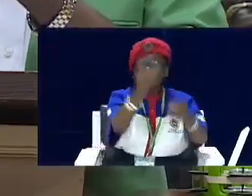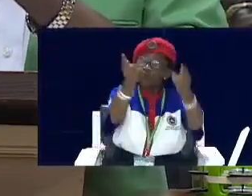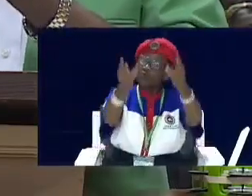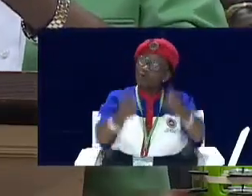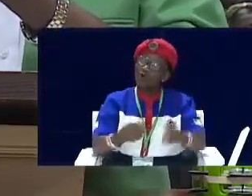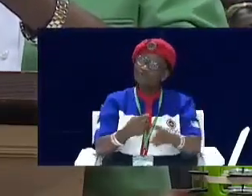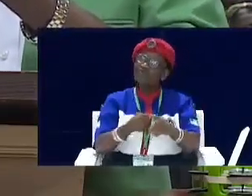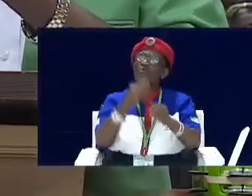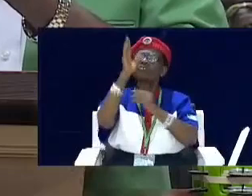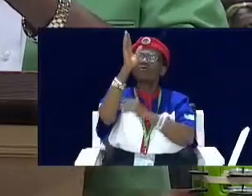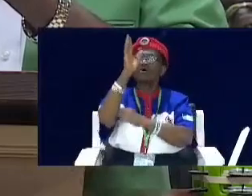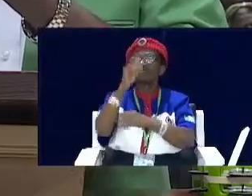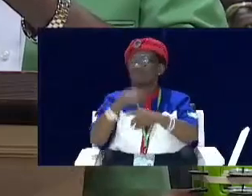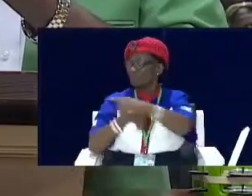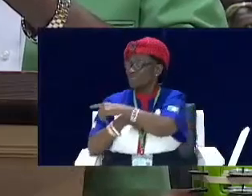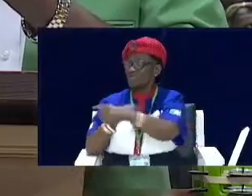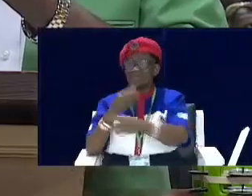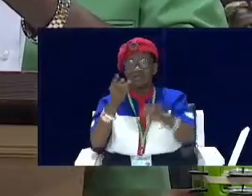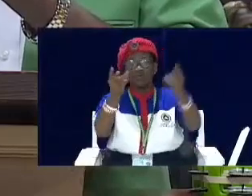want to hear you.